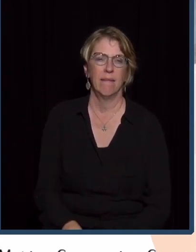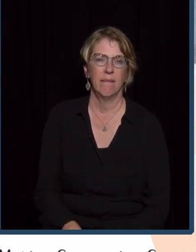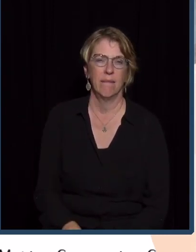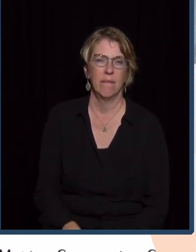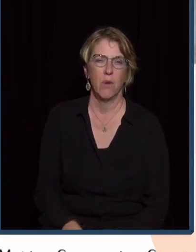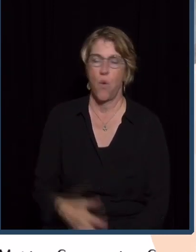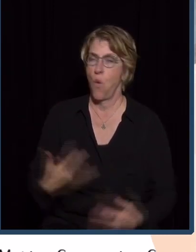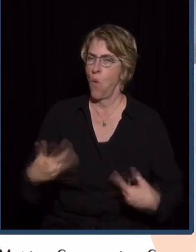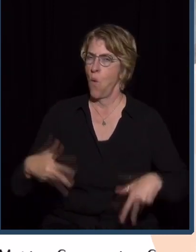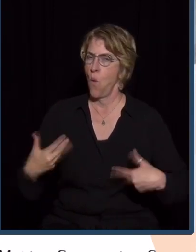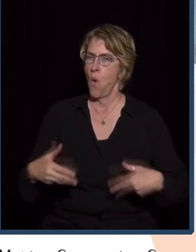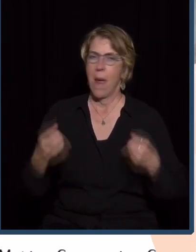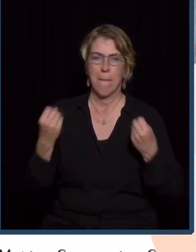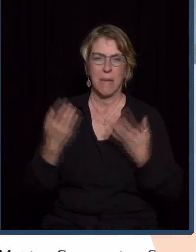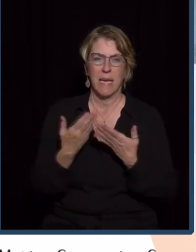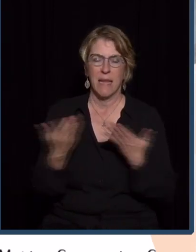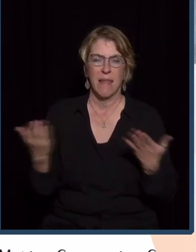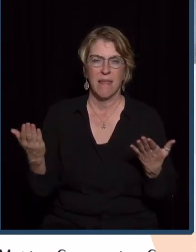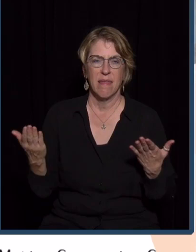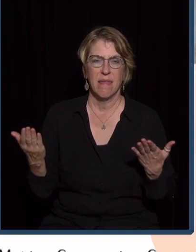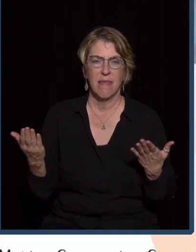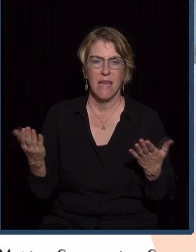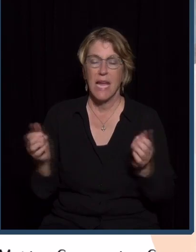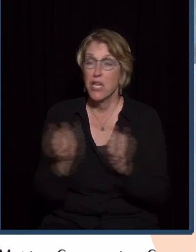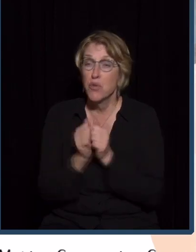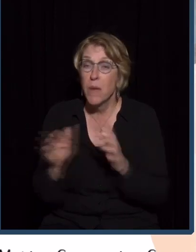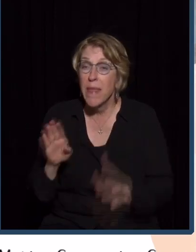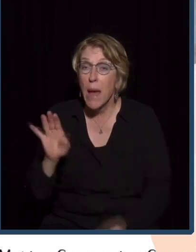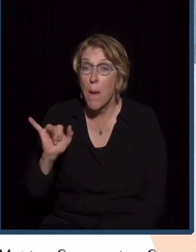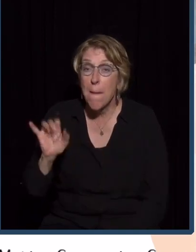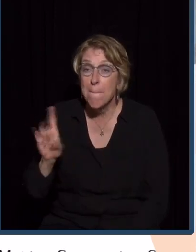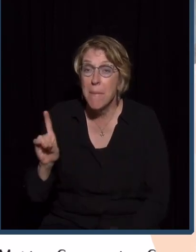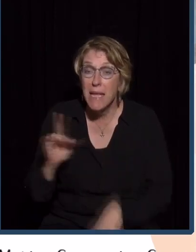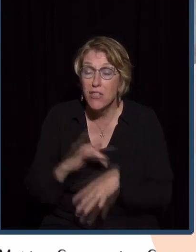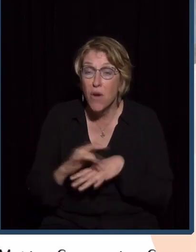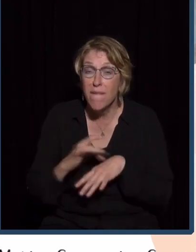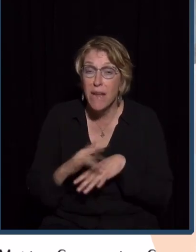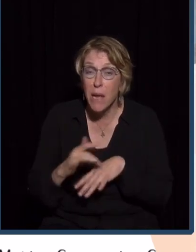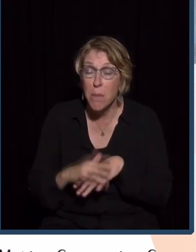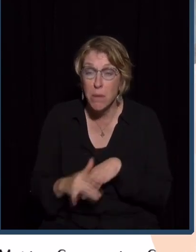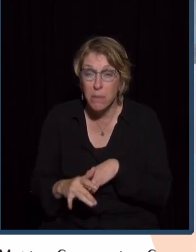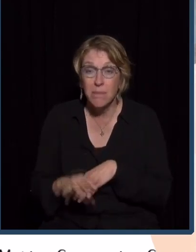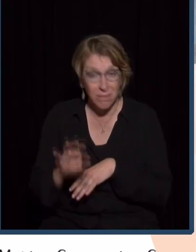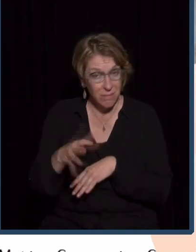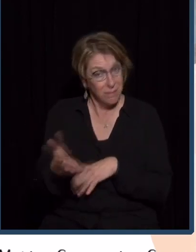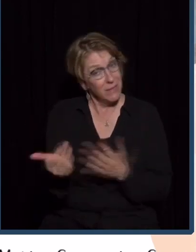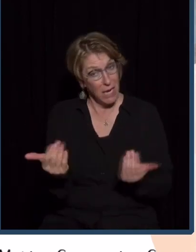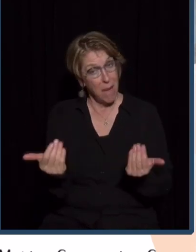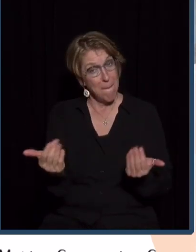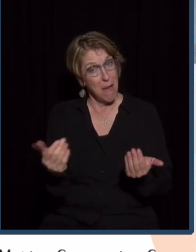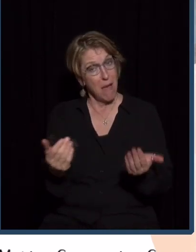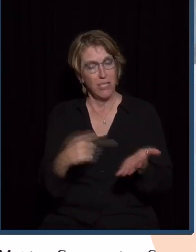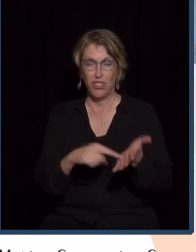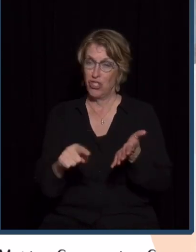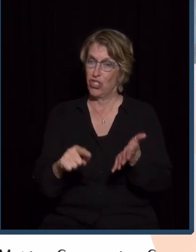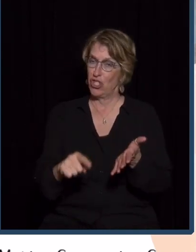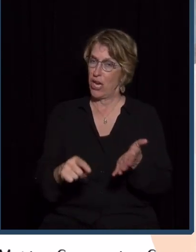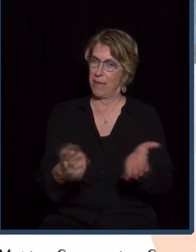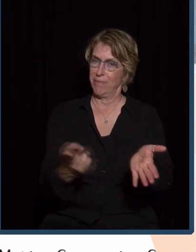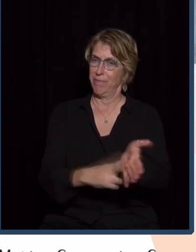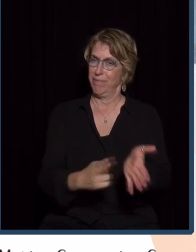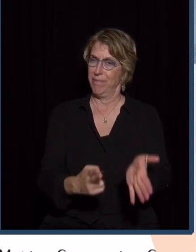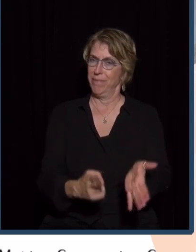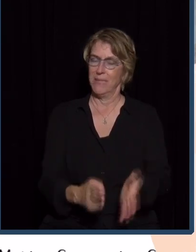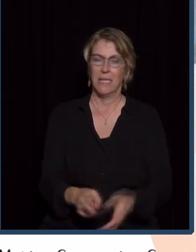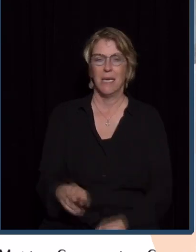oh man, lots of items without bids are still on there. So go ahead, check out those items that haven't been bid yet. I just want to